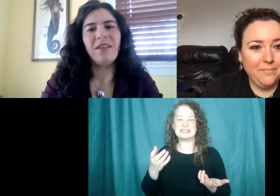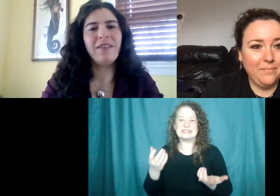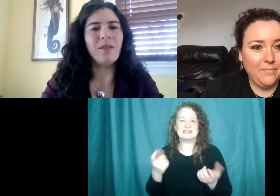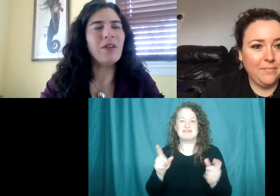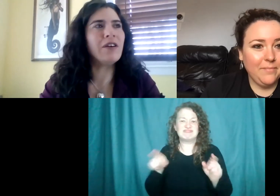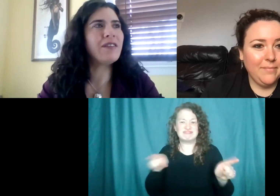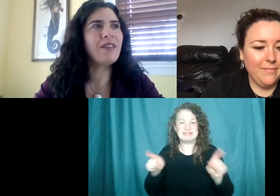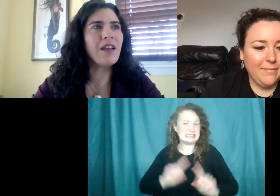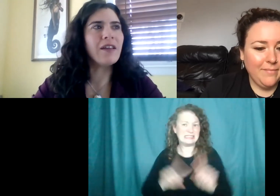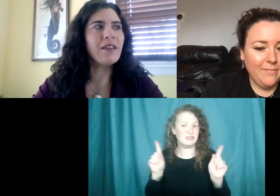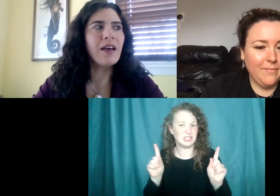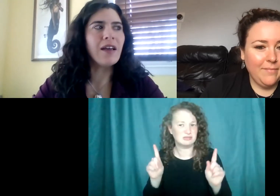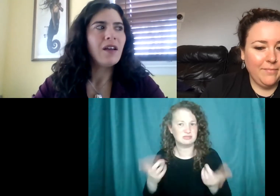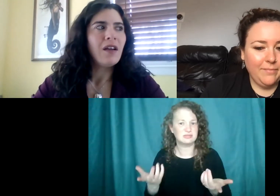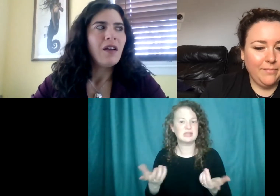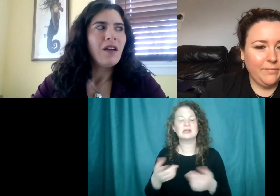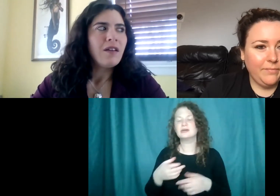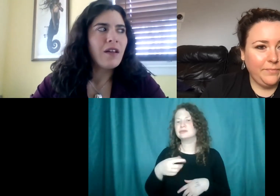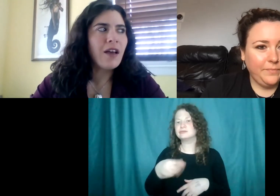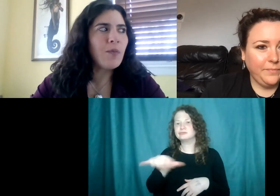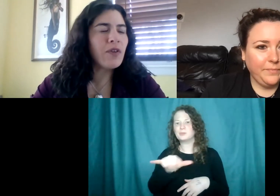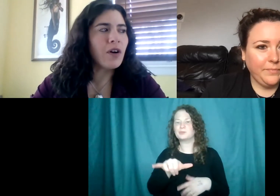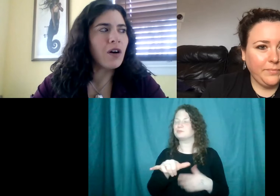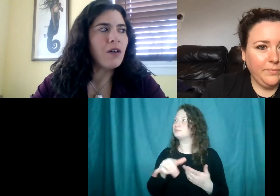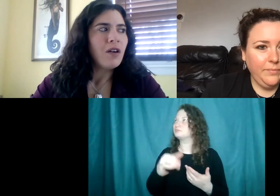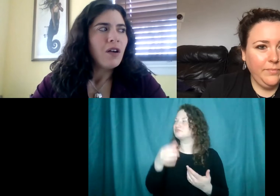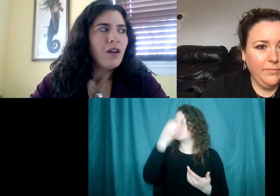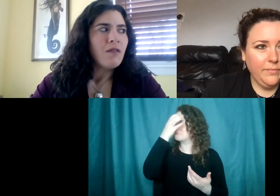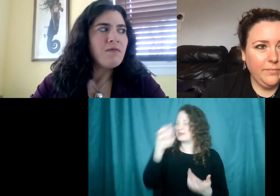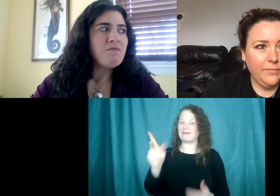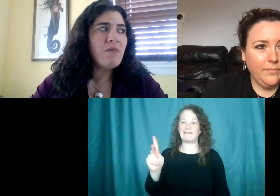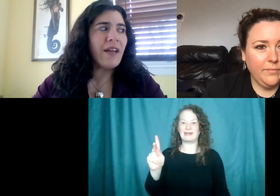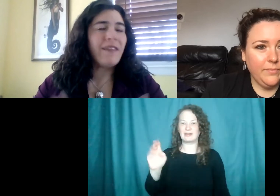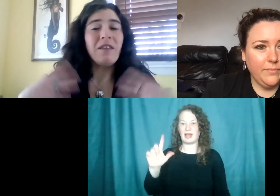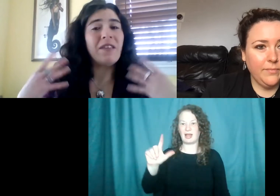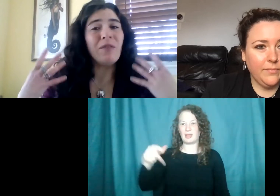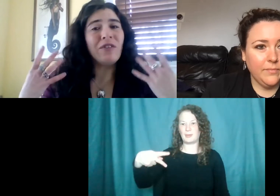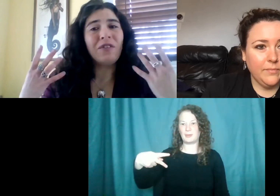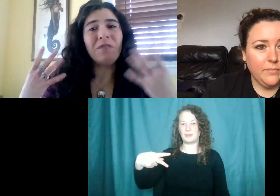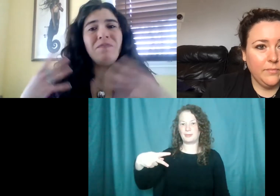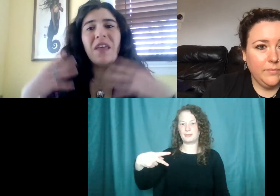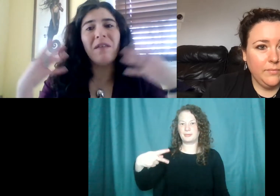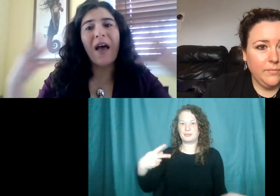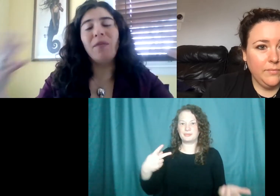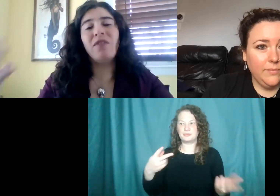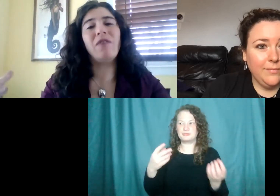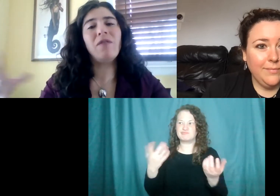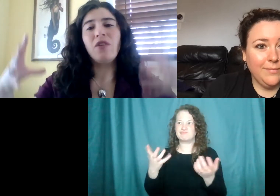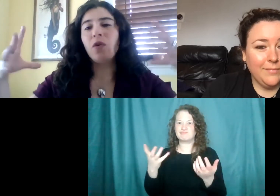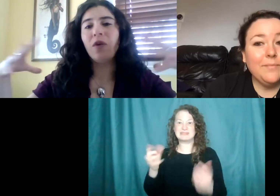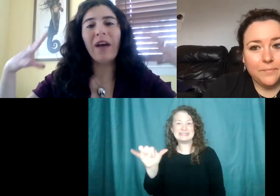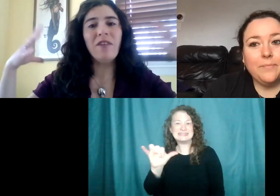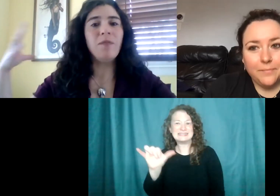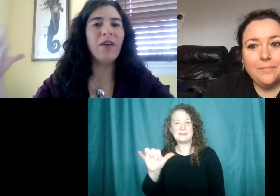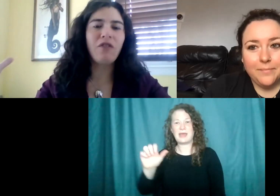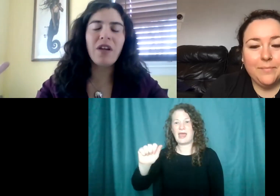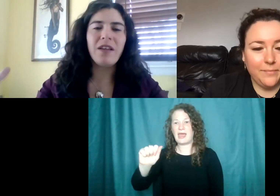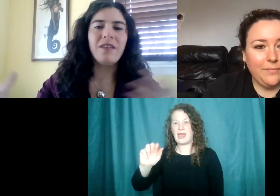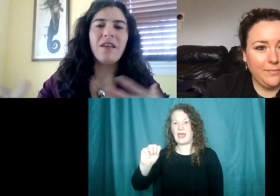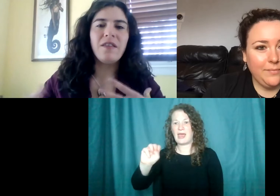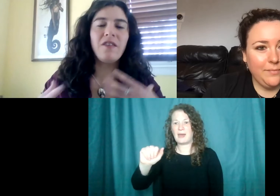environment. It's similar to saying that kelps are, let's say, similar to the Amazon rainforest, where you have these